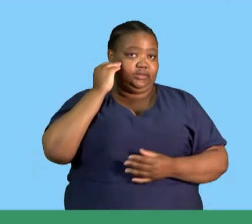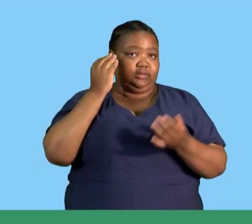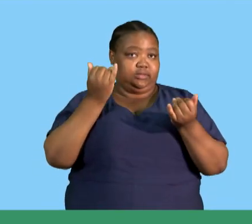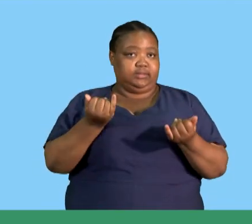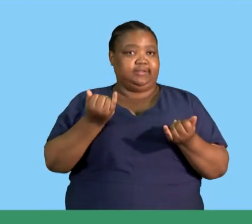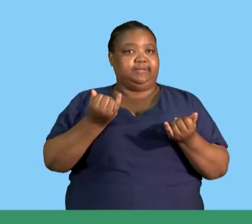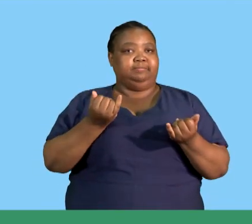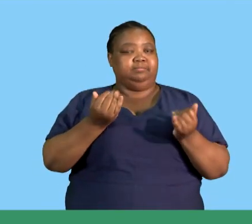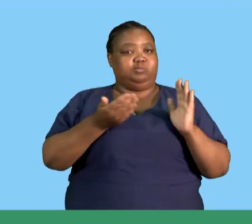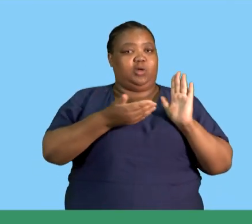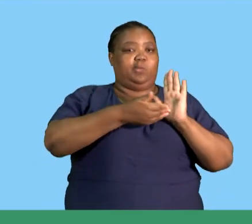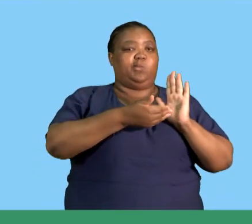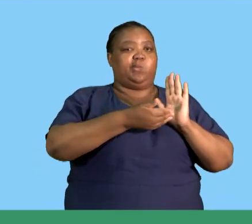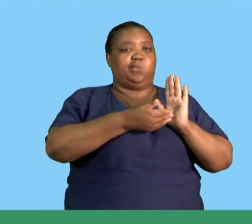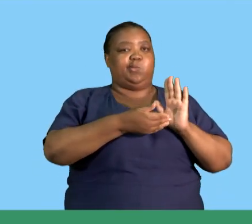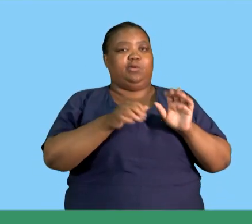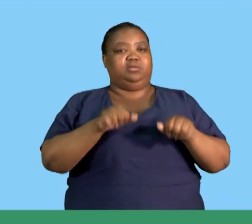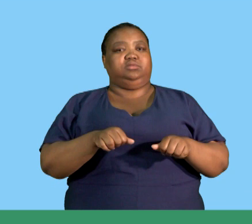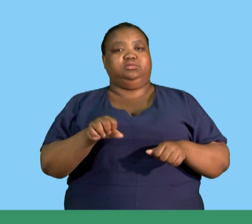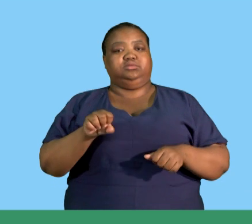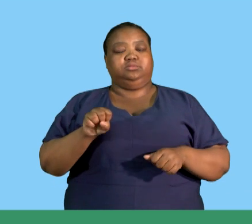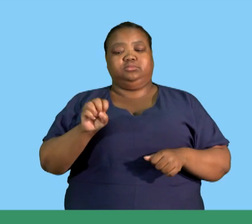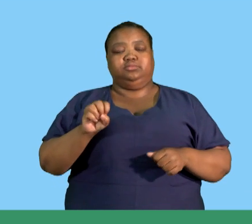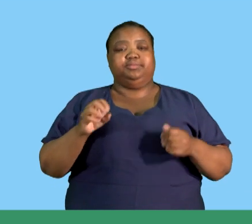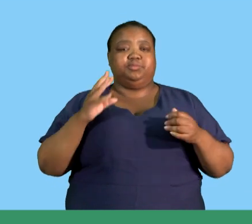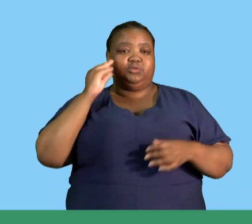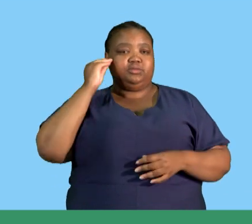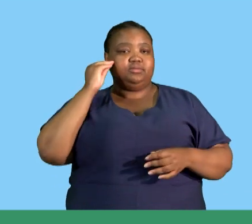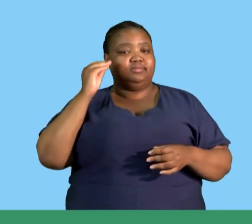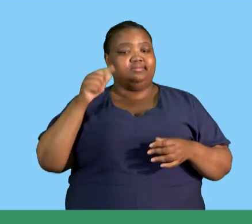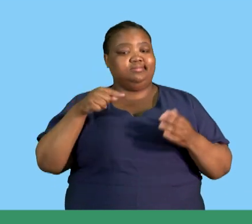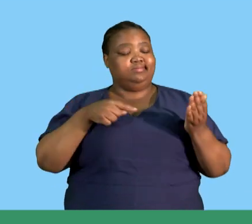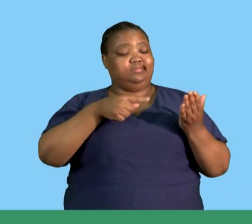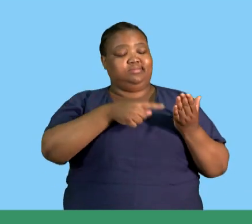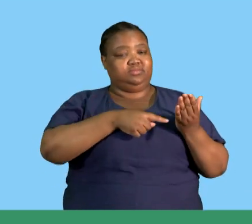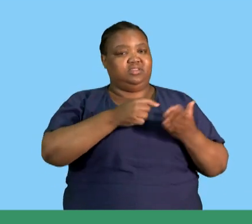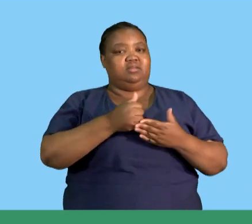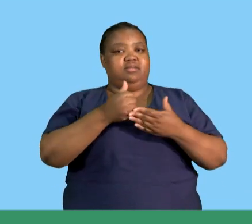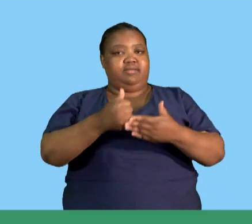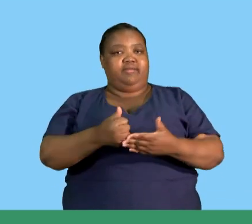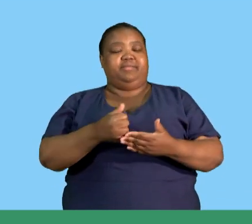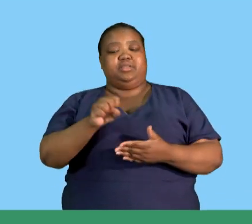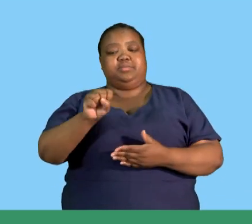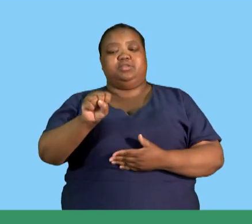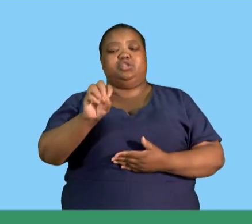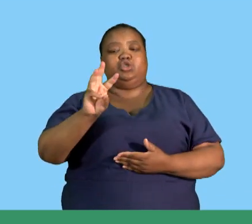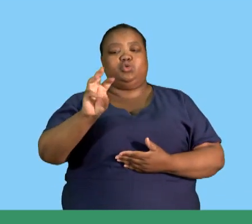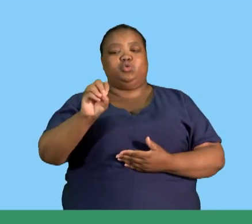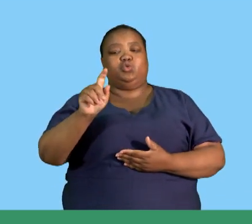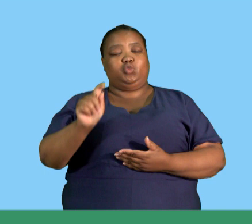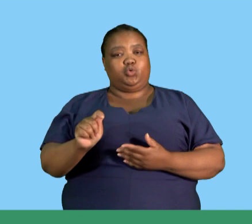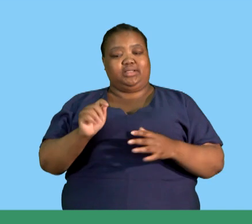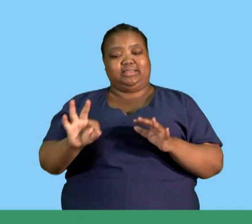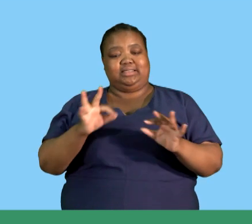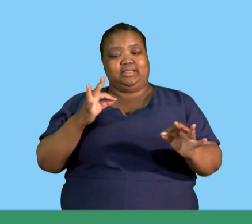information that I'm about to show you now, is provided as enrichment to enable you to be able to compile a SWOT